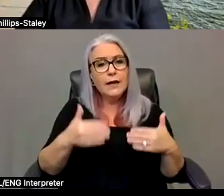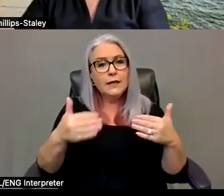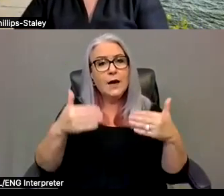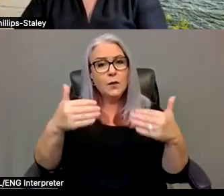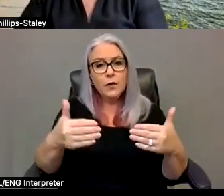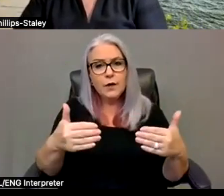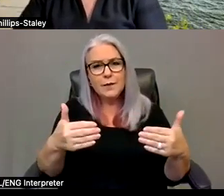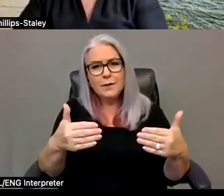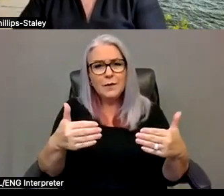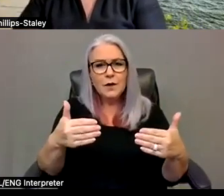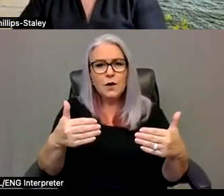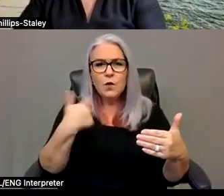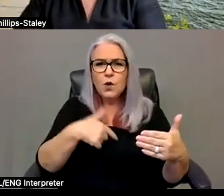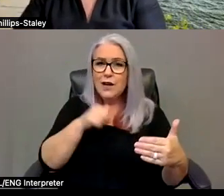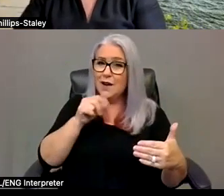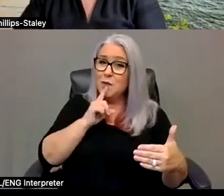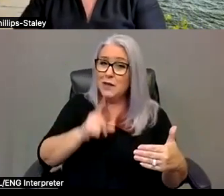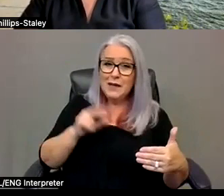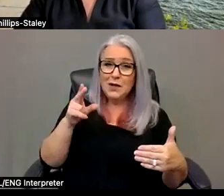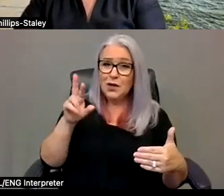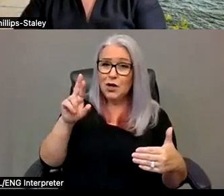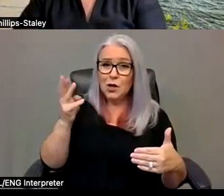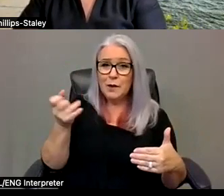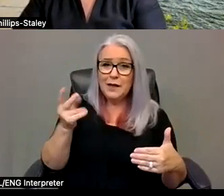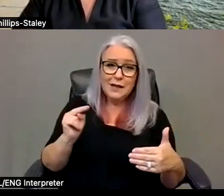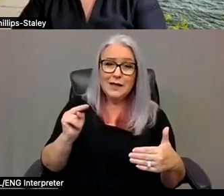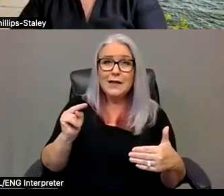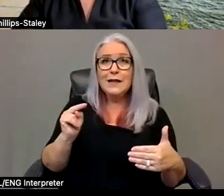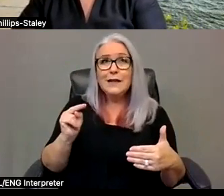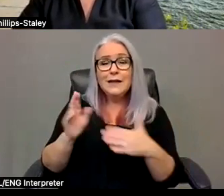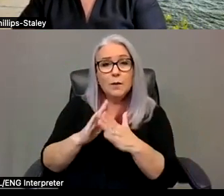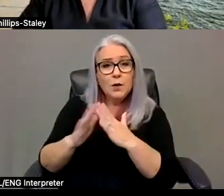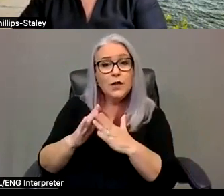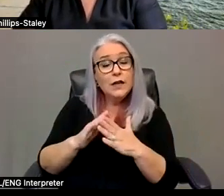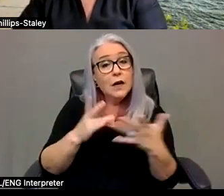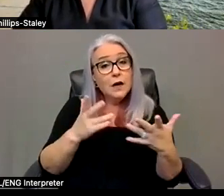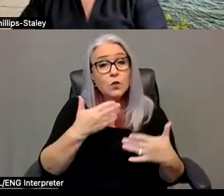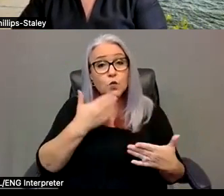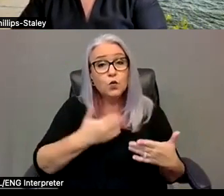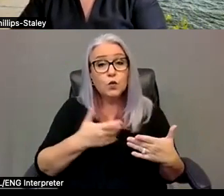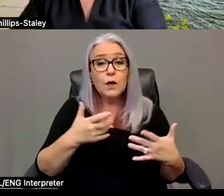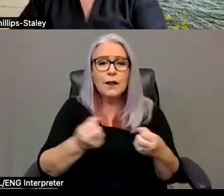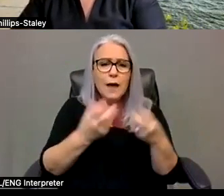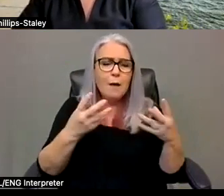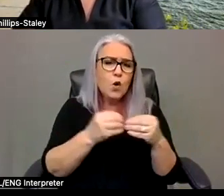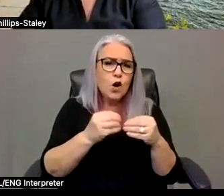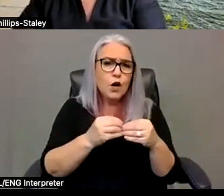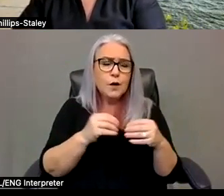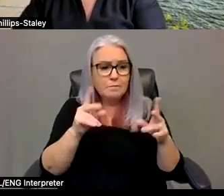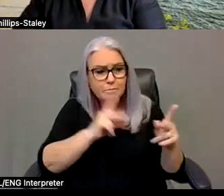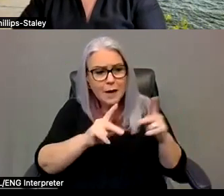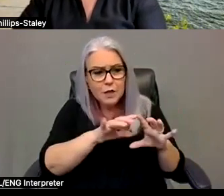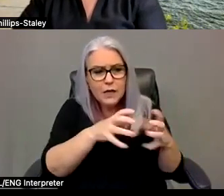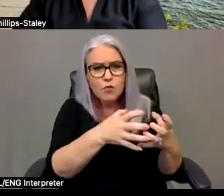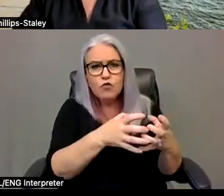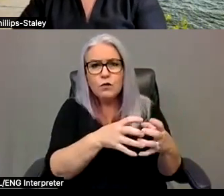not an urban community. We're a healthy suburban community with much lower population density. What allows